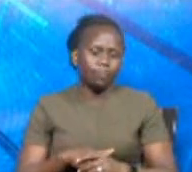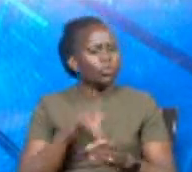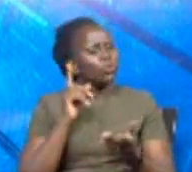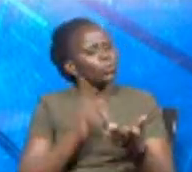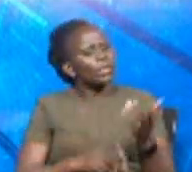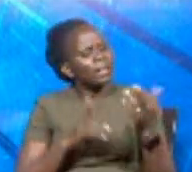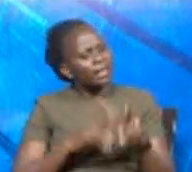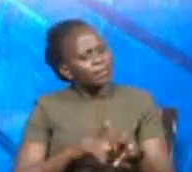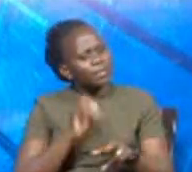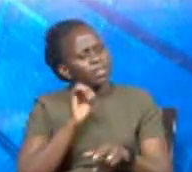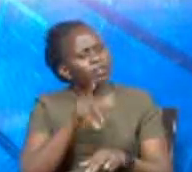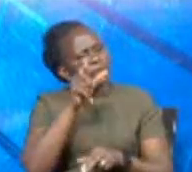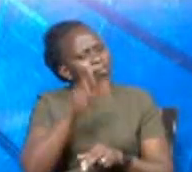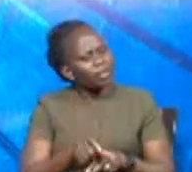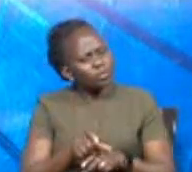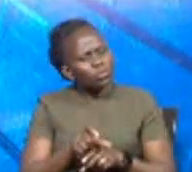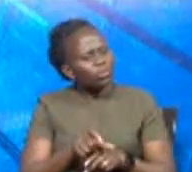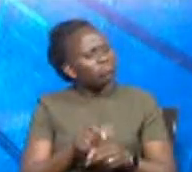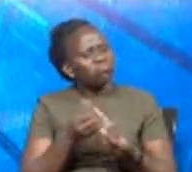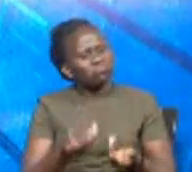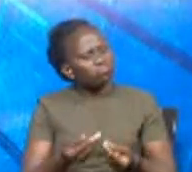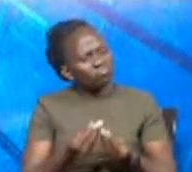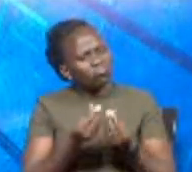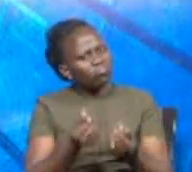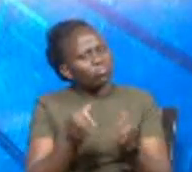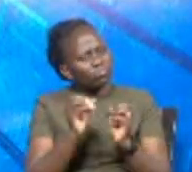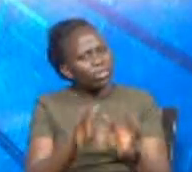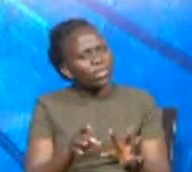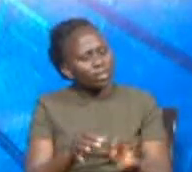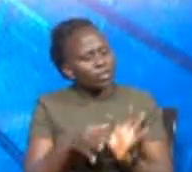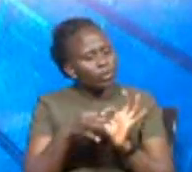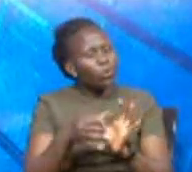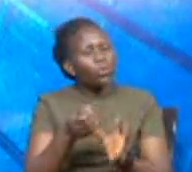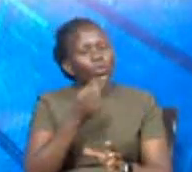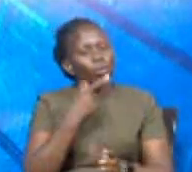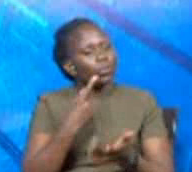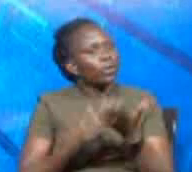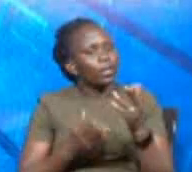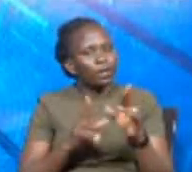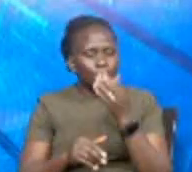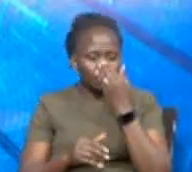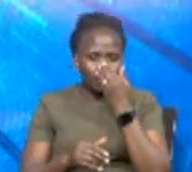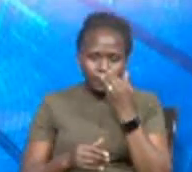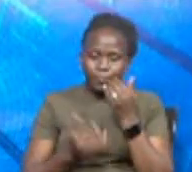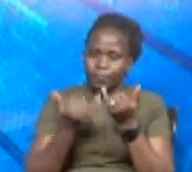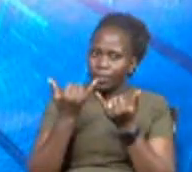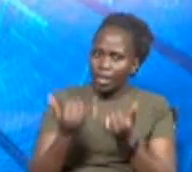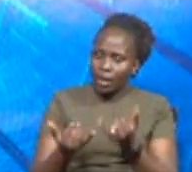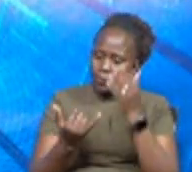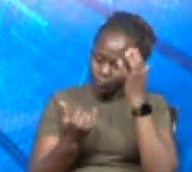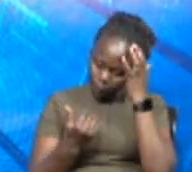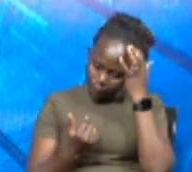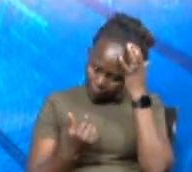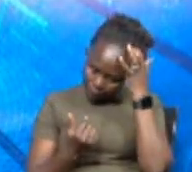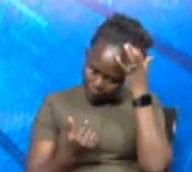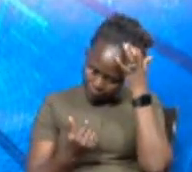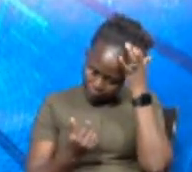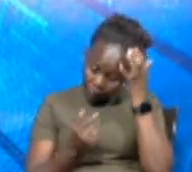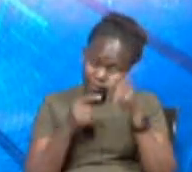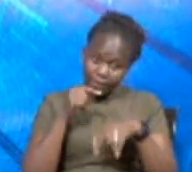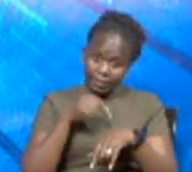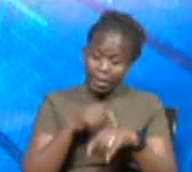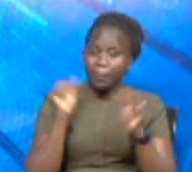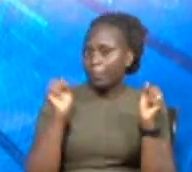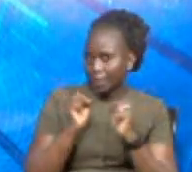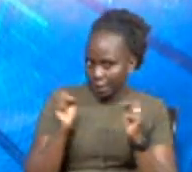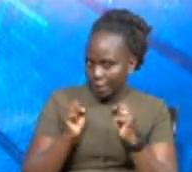not respond to a particular ARV drug? How do you handle this person? Exactly. So when a patient is not responding, first